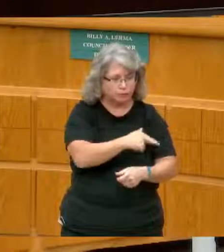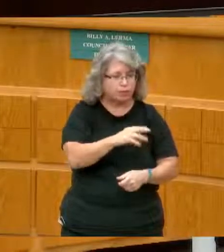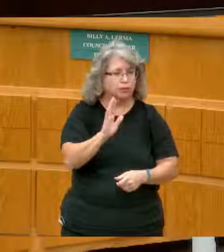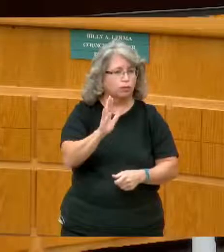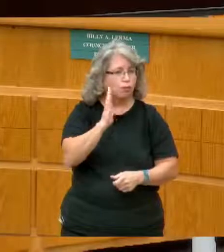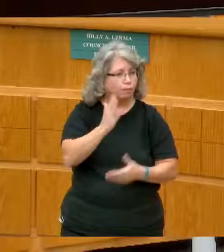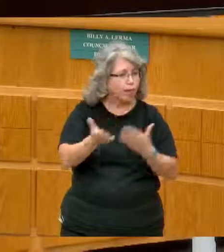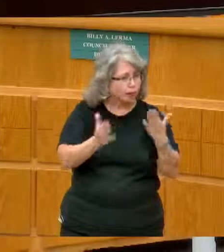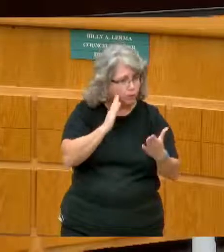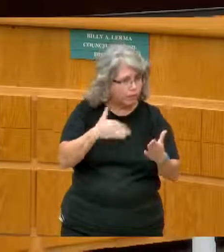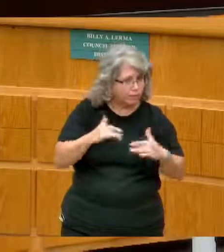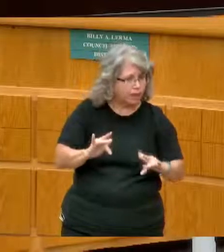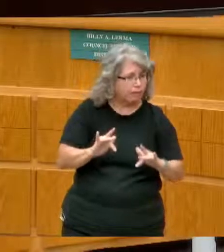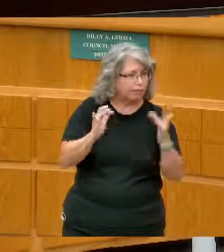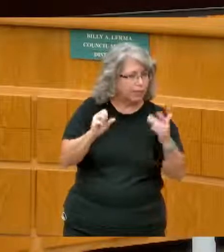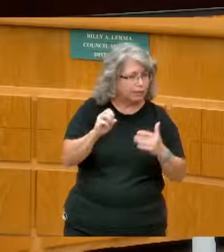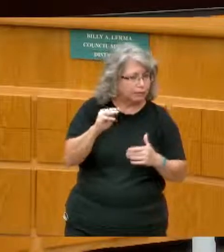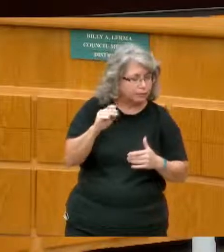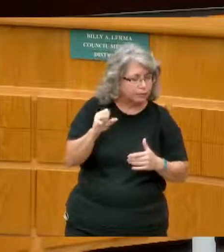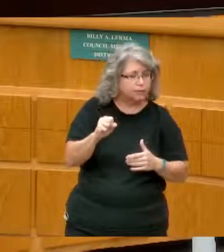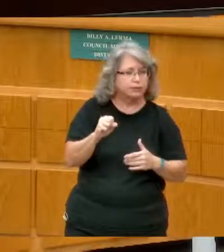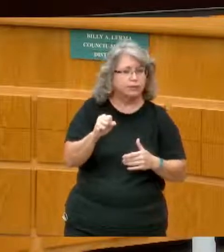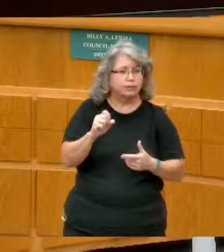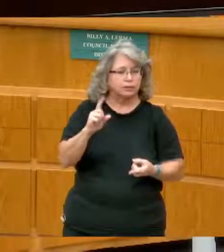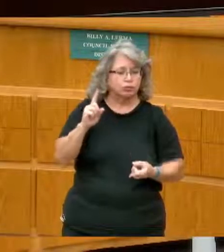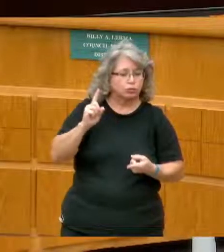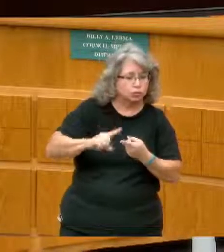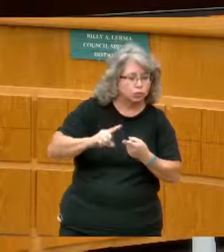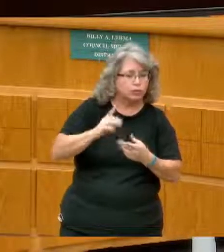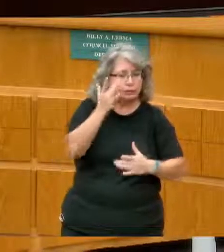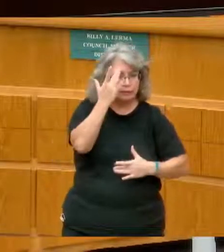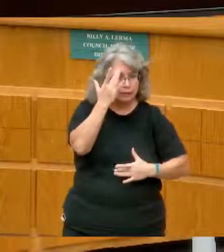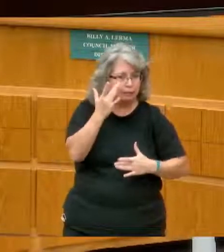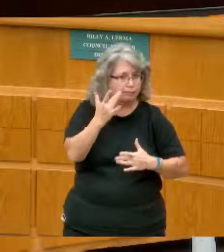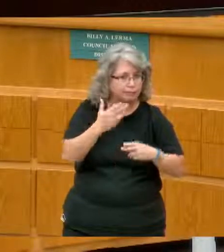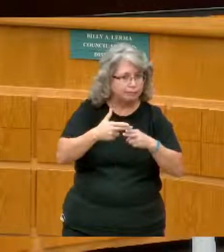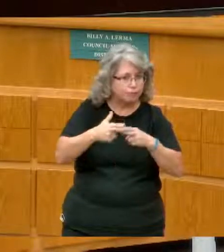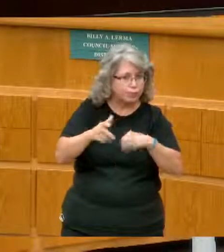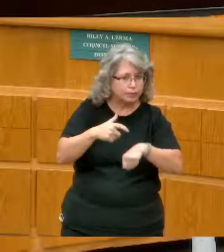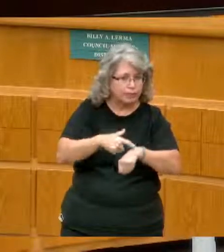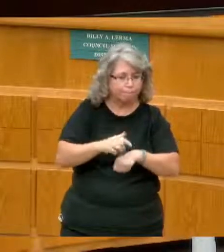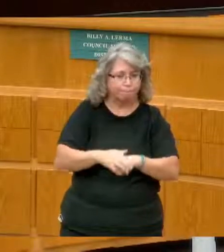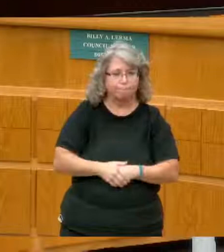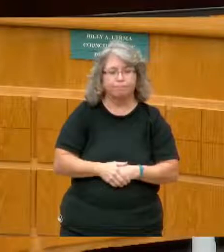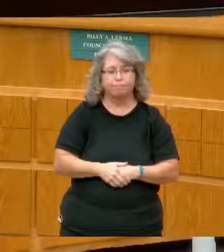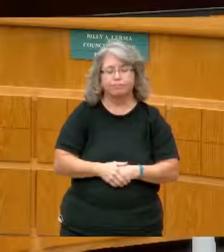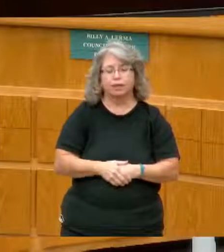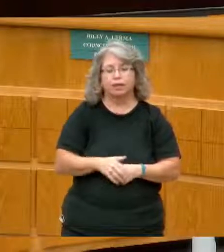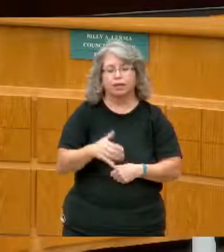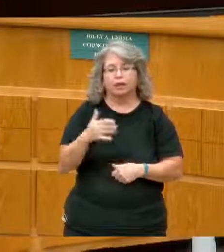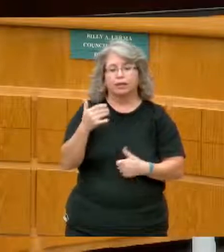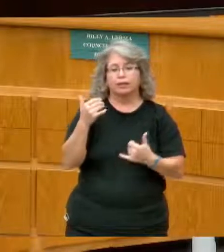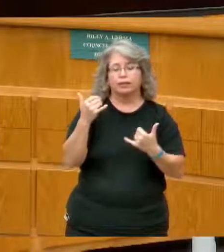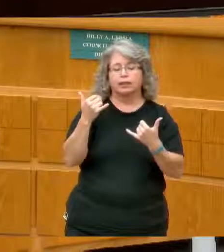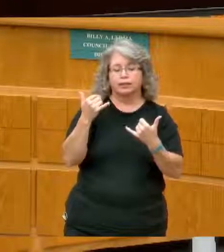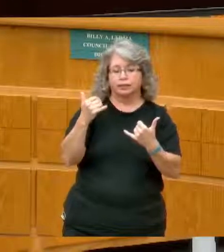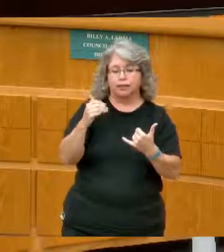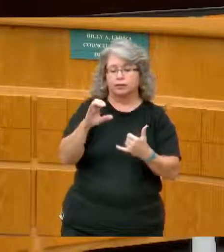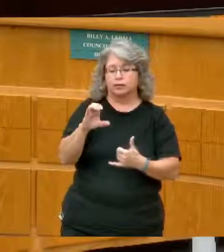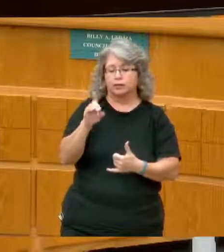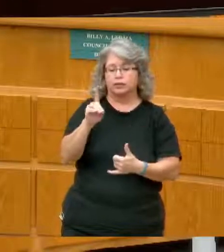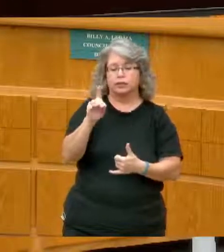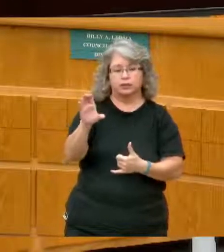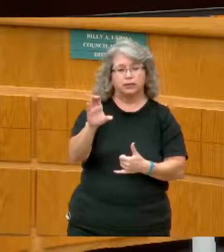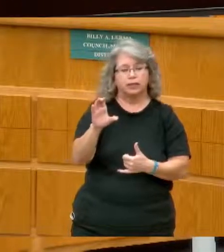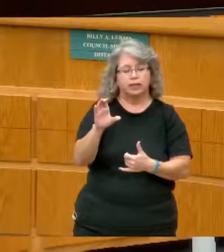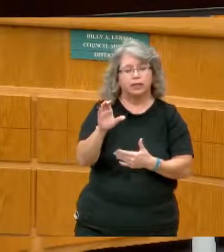this really new breaking news that the CDC took action this week to expand vaccine availability. for